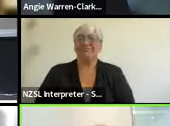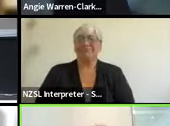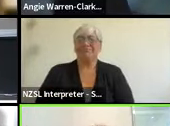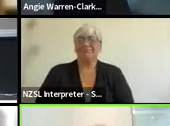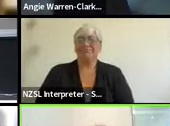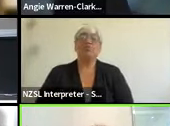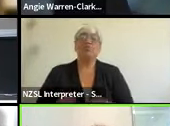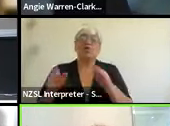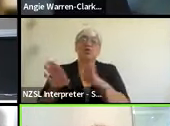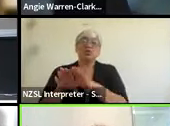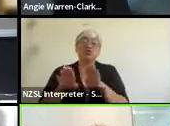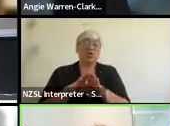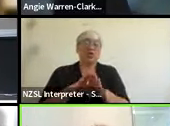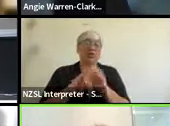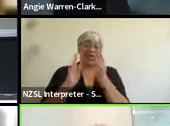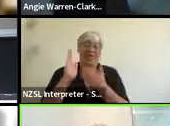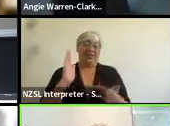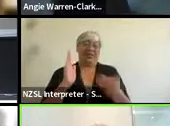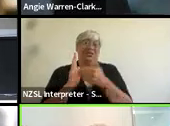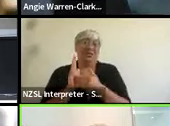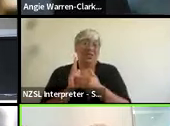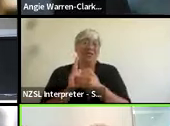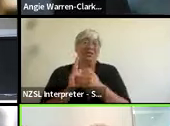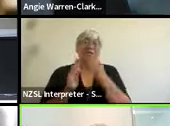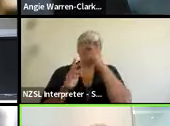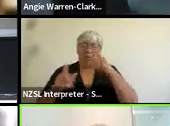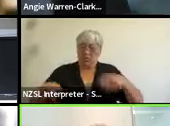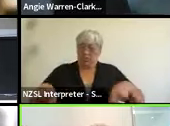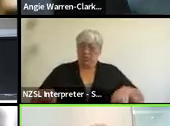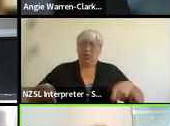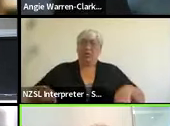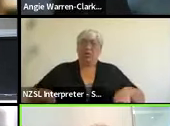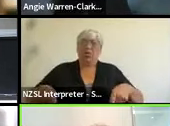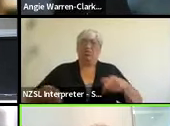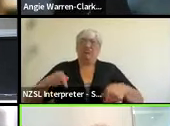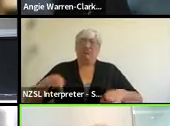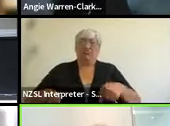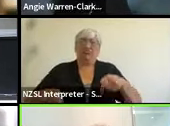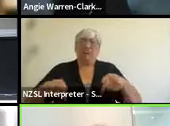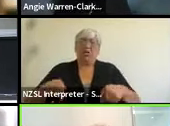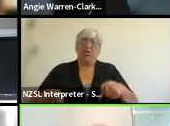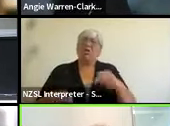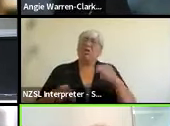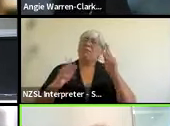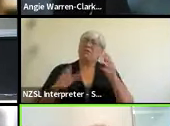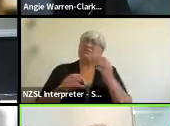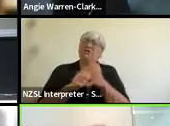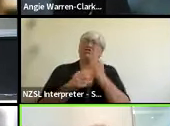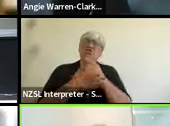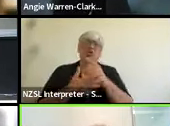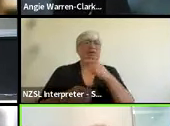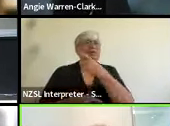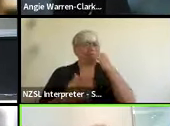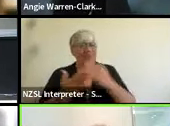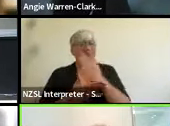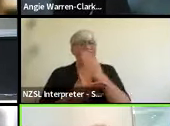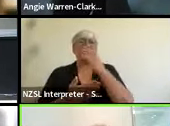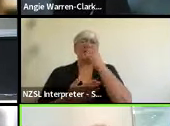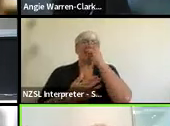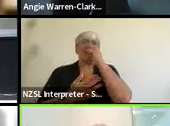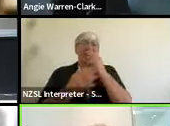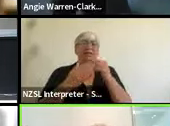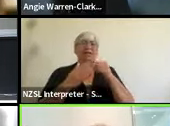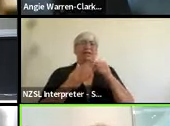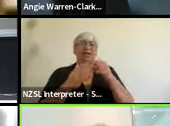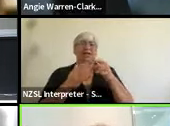I would also like to see, in addition to that, people who are mobility impaired having guaranteed access to leave a building, not just